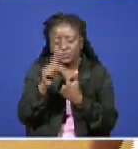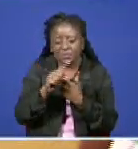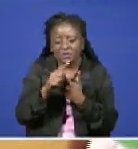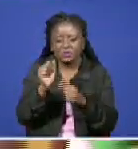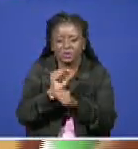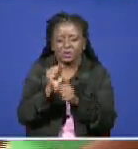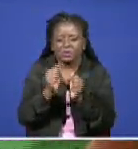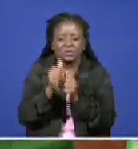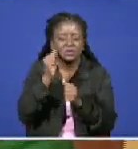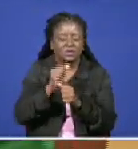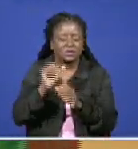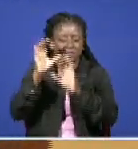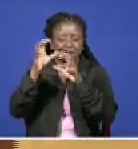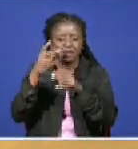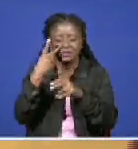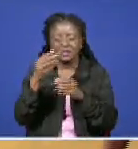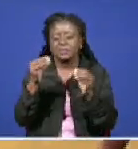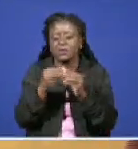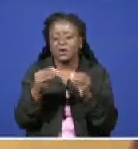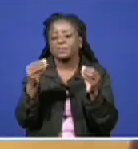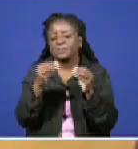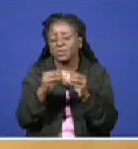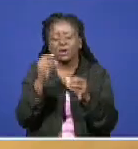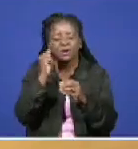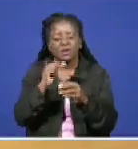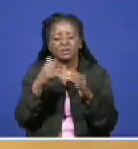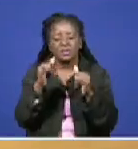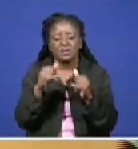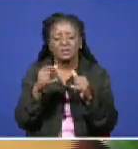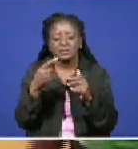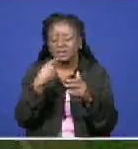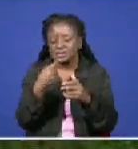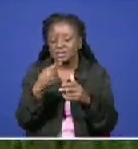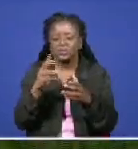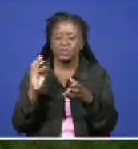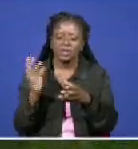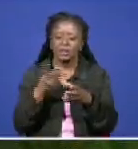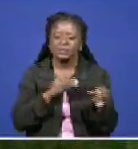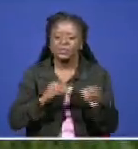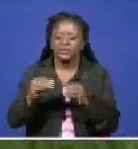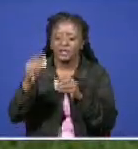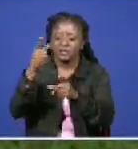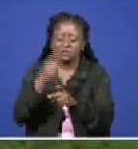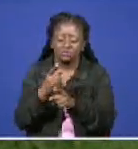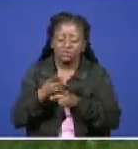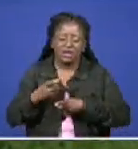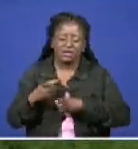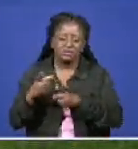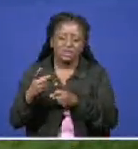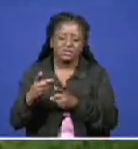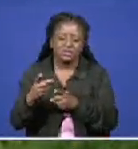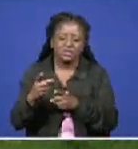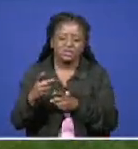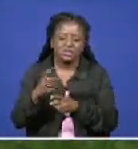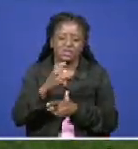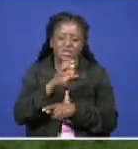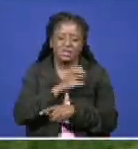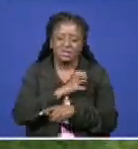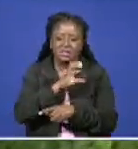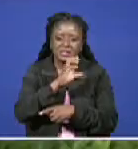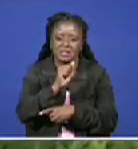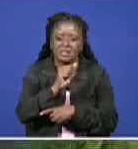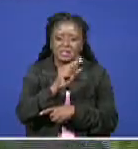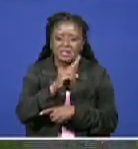girls basketball, I've seen more and more girls play. So that to me says that we're moving in the right direction. Cavalier Youth Football Club breaking out their